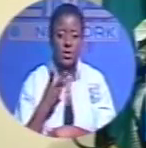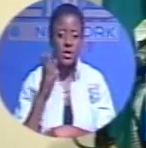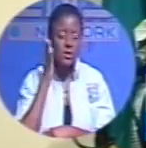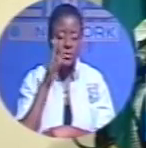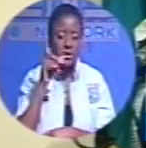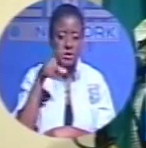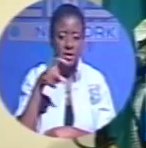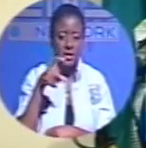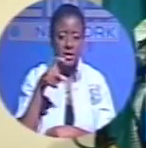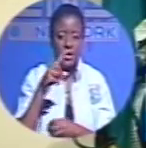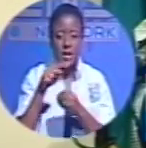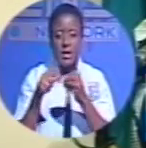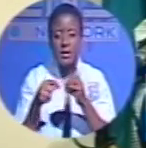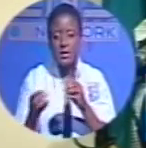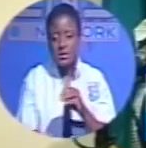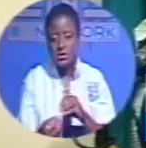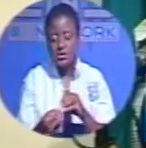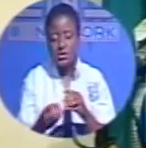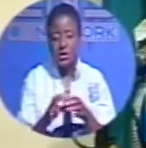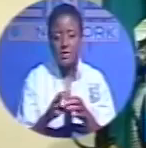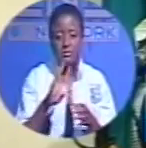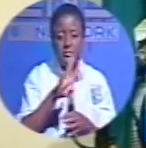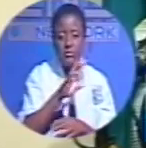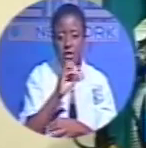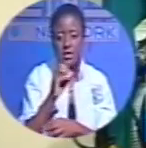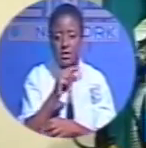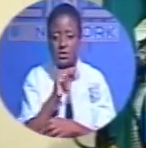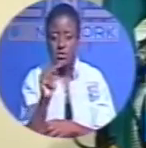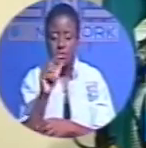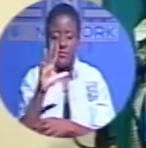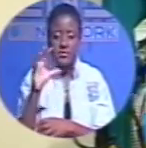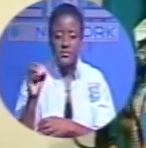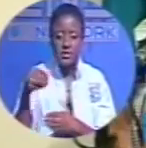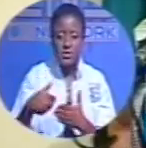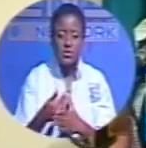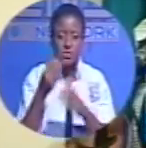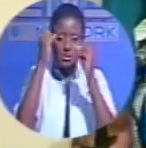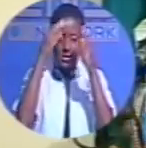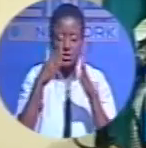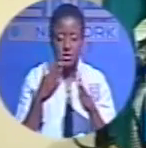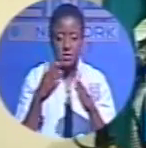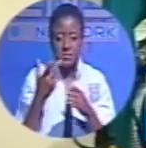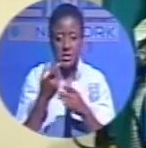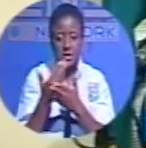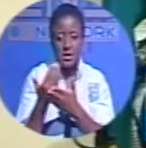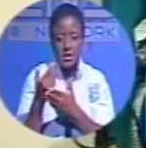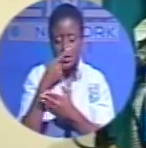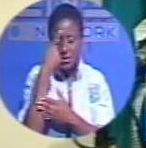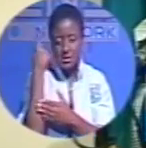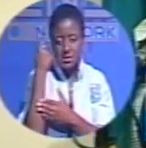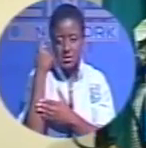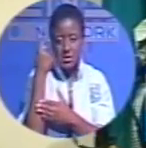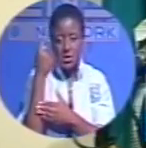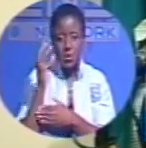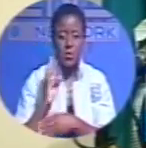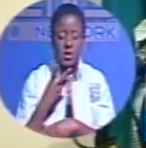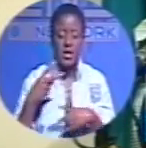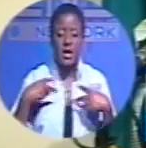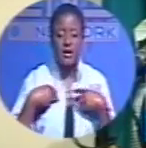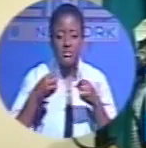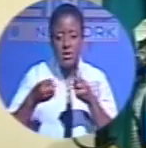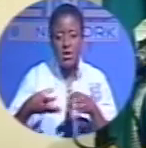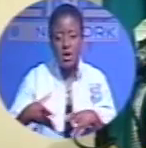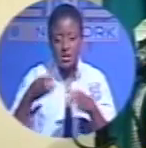50 new teachers, and this is also because over the years we've just lost teachers, and there has not really